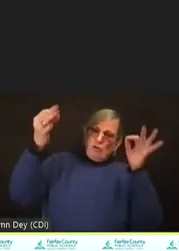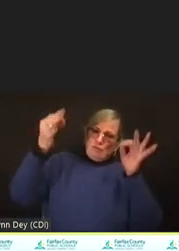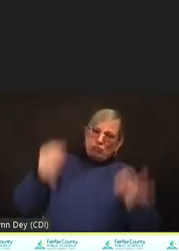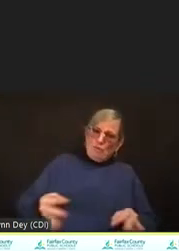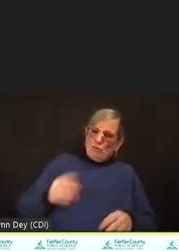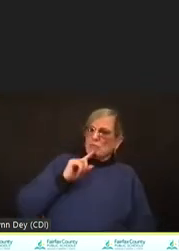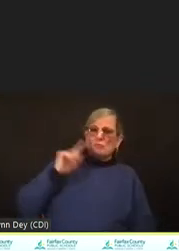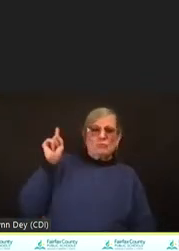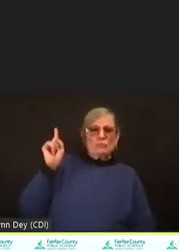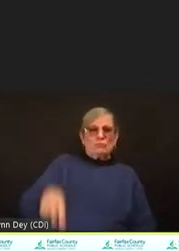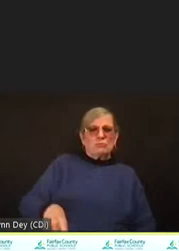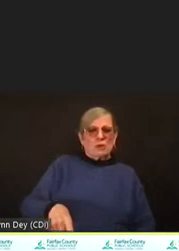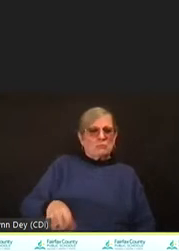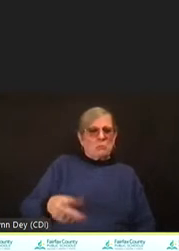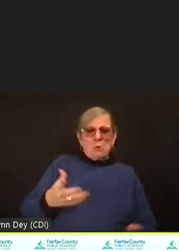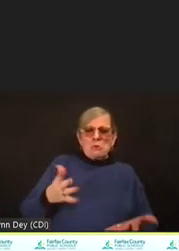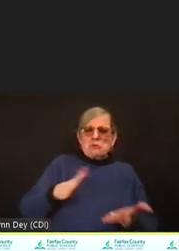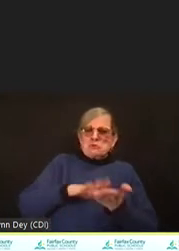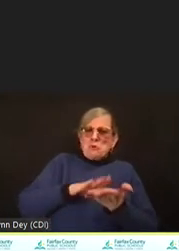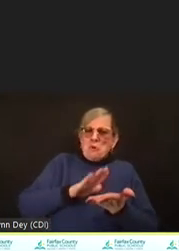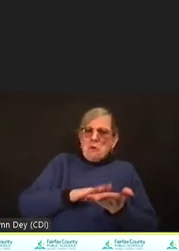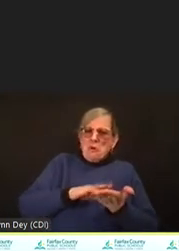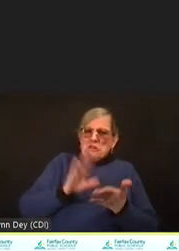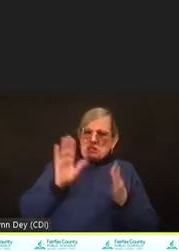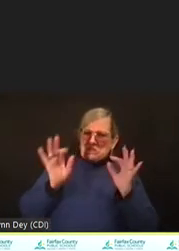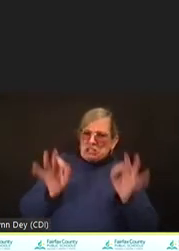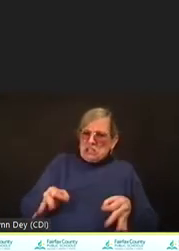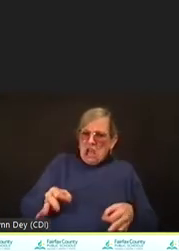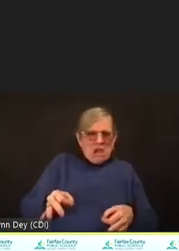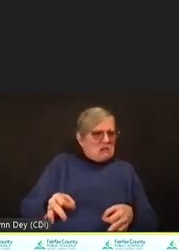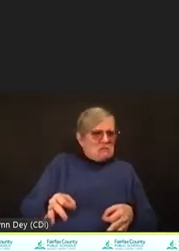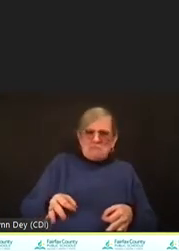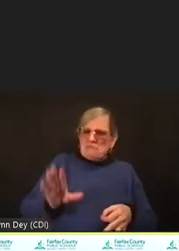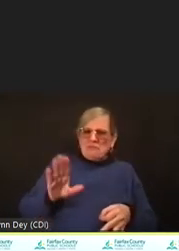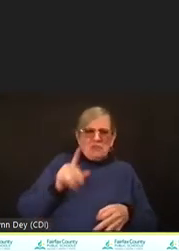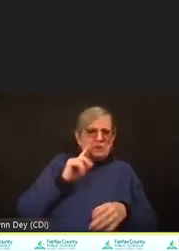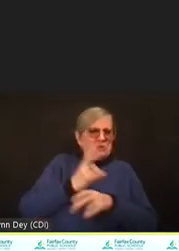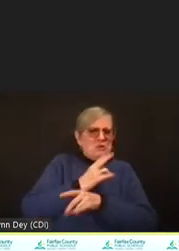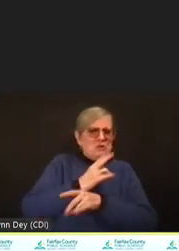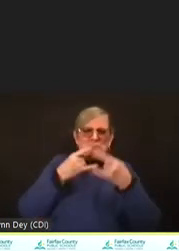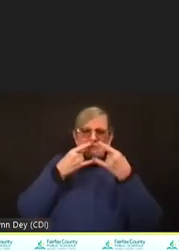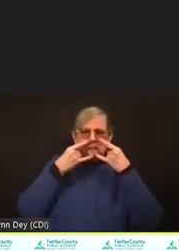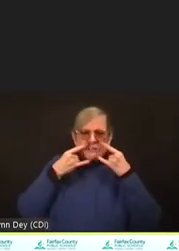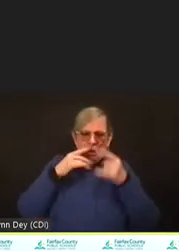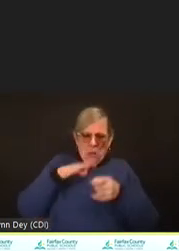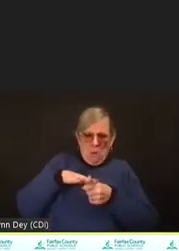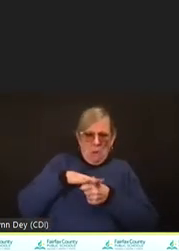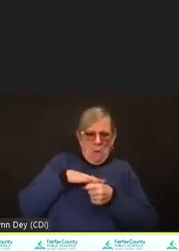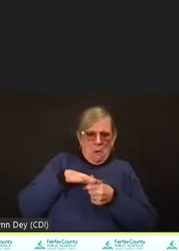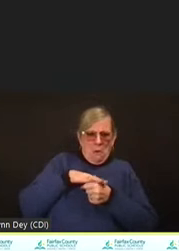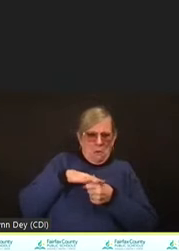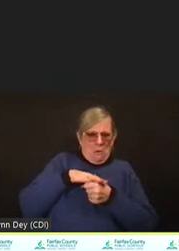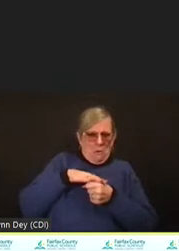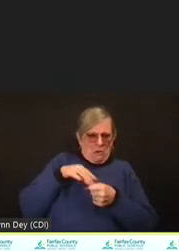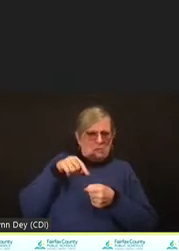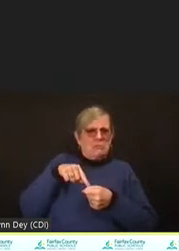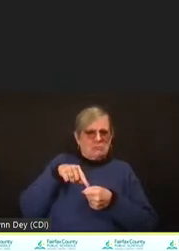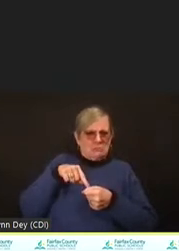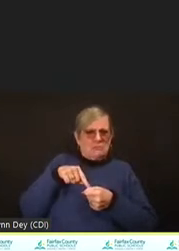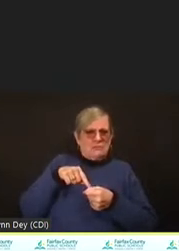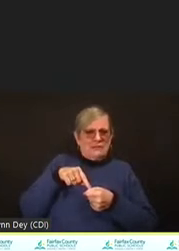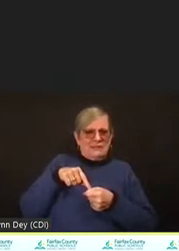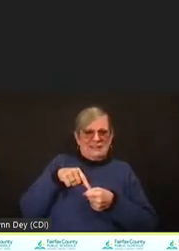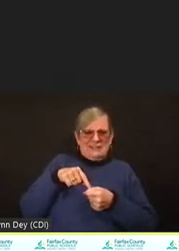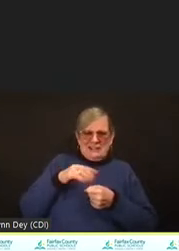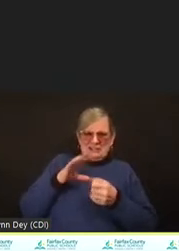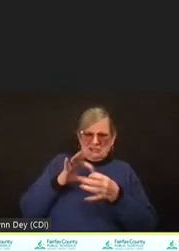in schools is a local one enshrined in our state constitution that vests authority for the operation of